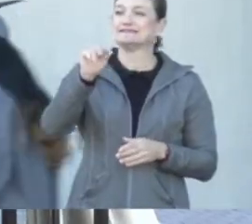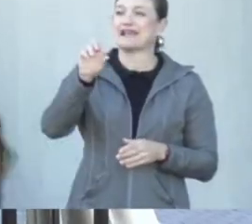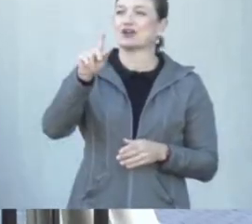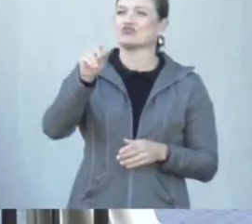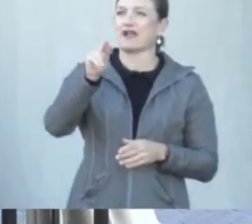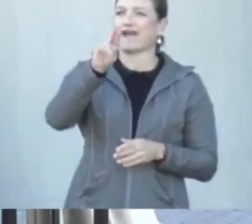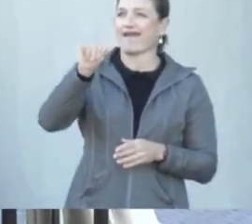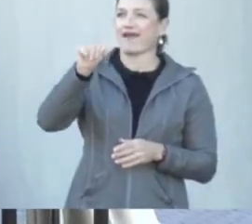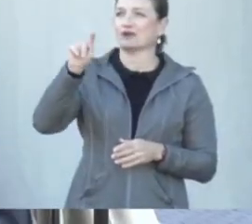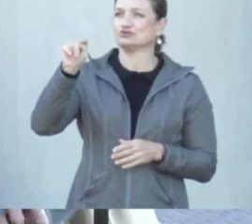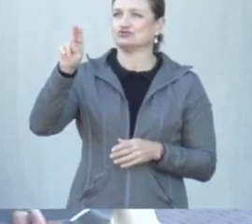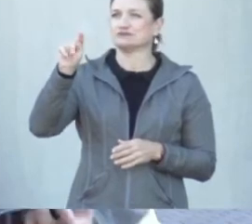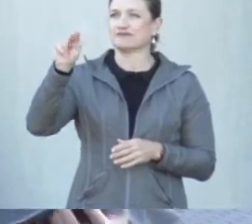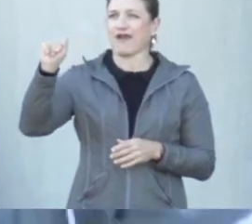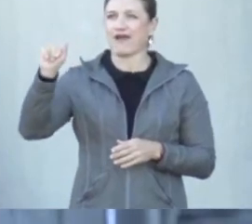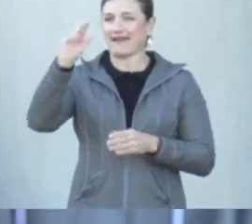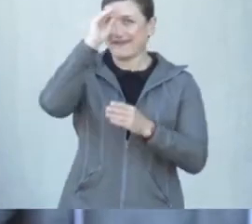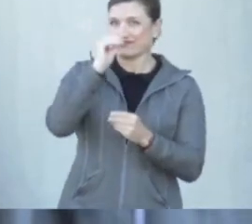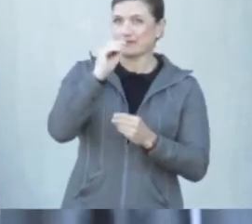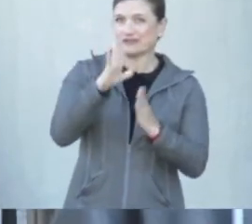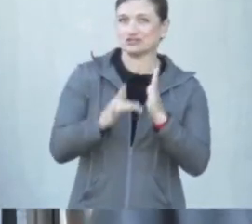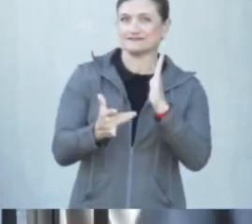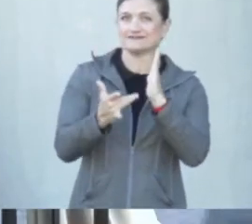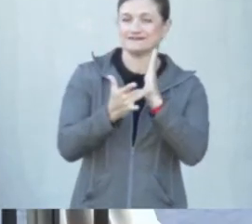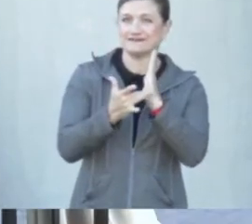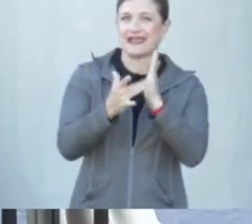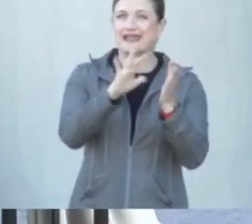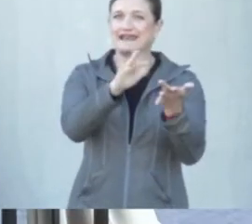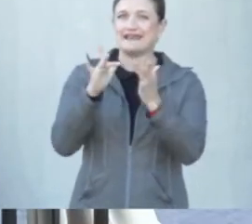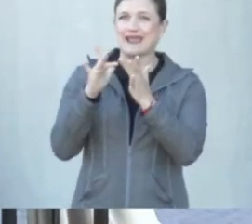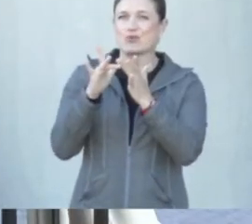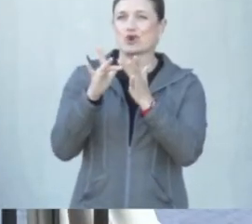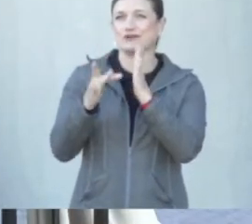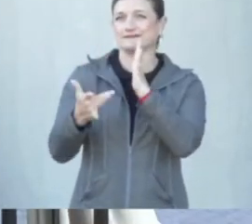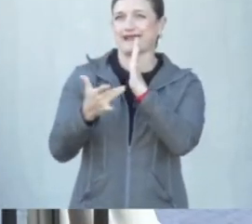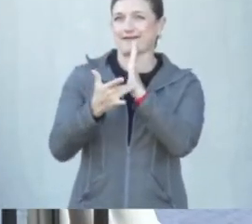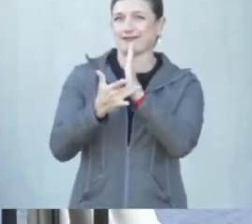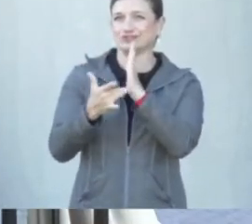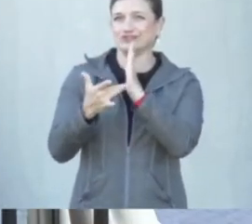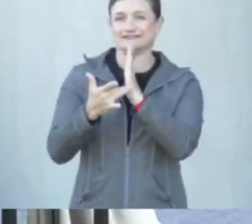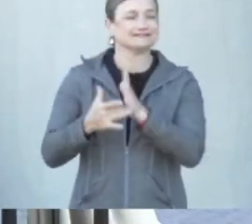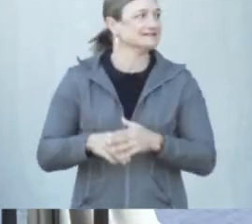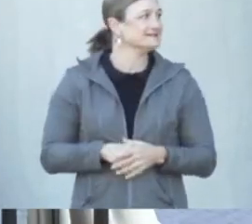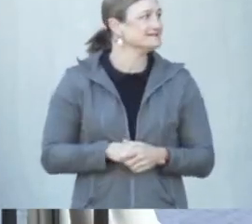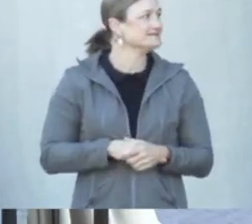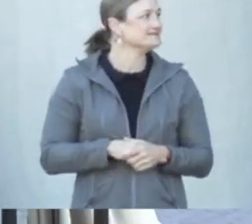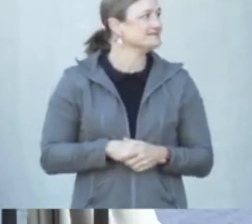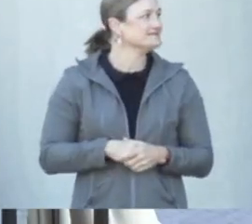Zachariah Tuta, Information Technology, Networking Technologies.